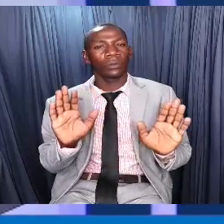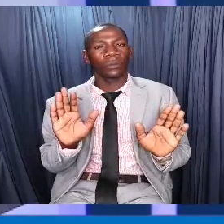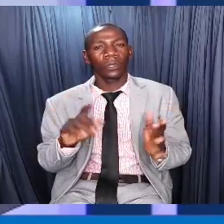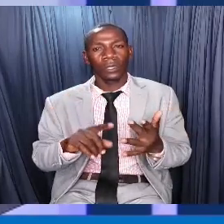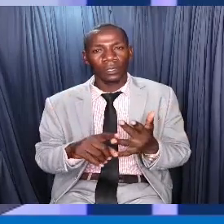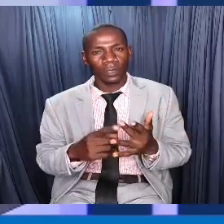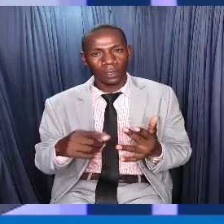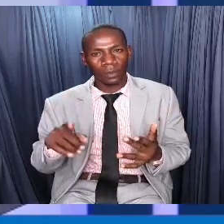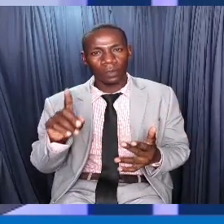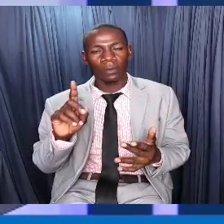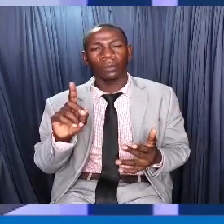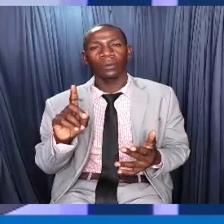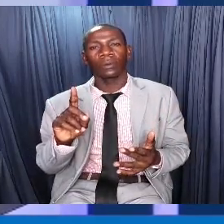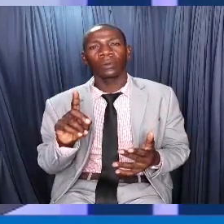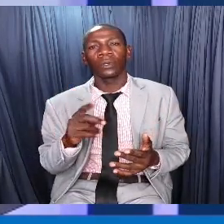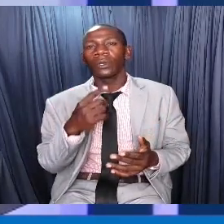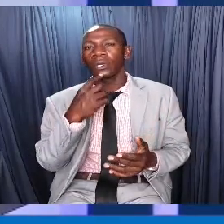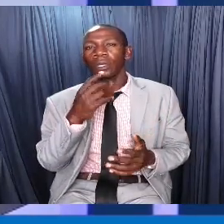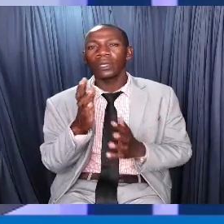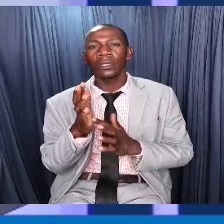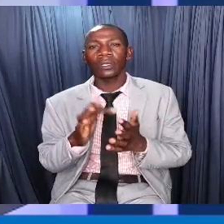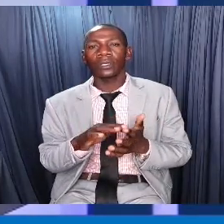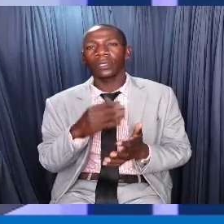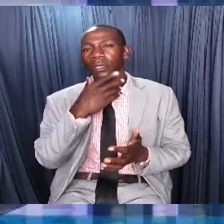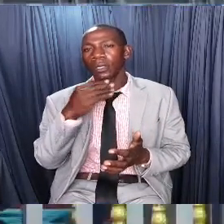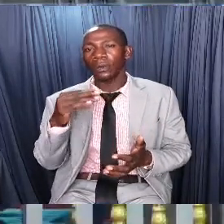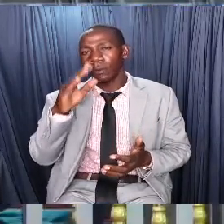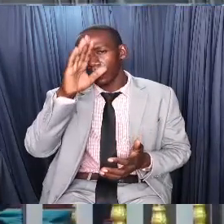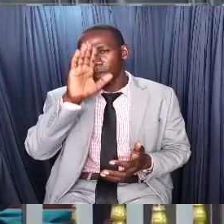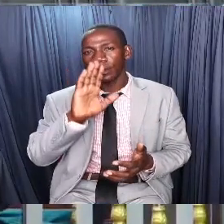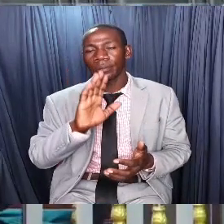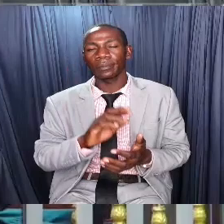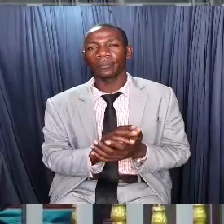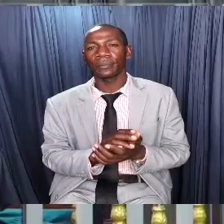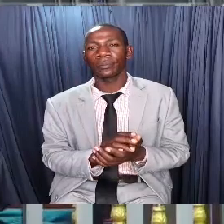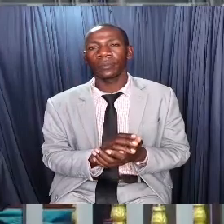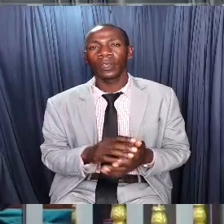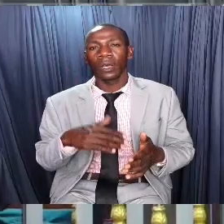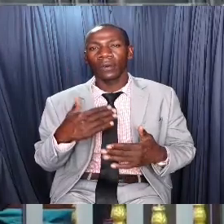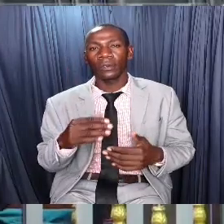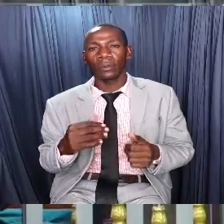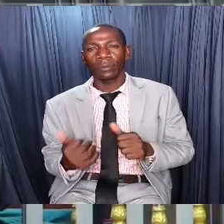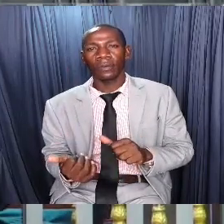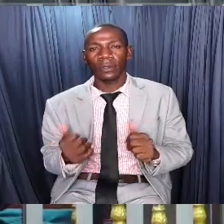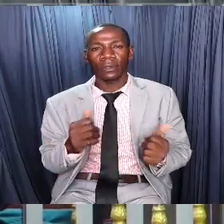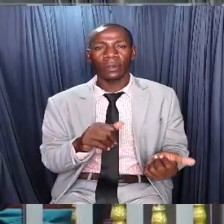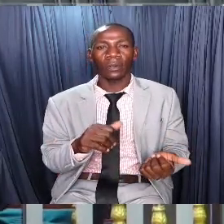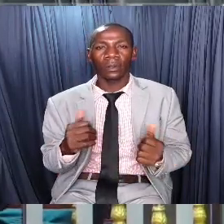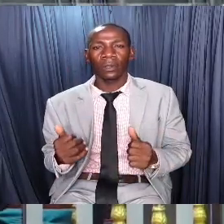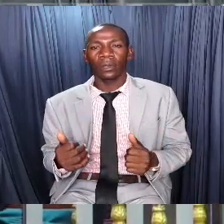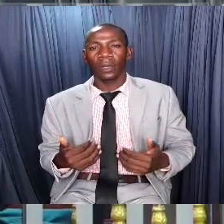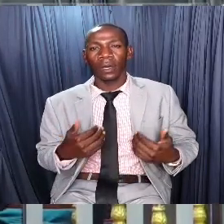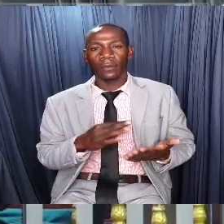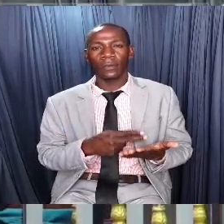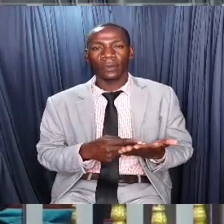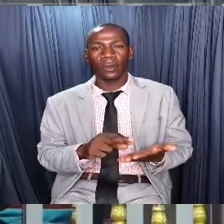Alianza mwenyewe. He started himself. Kusema Yesu Kristo ni mwana wa Mungu. To say Jesus Christ the Son of God. baada ya kubatizwa, after being baptized, na kujazwa Roho Mtakatifu,